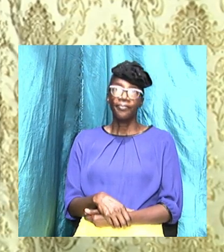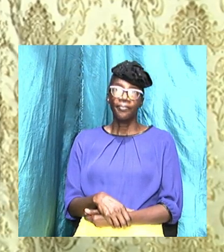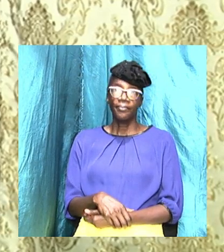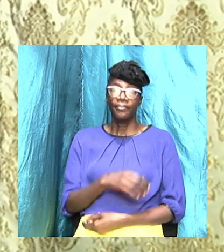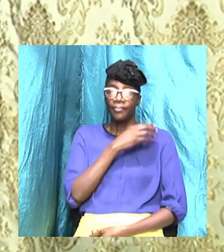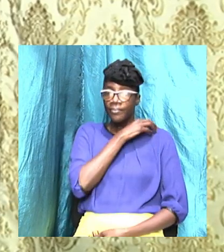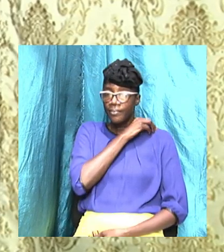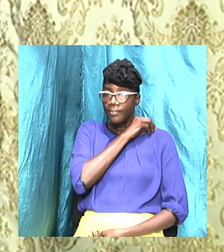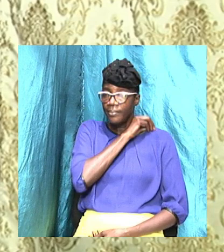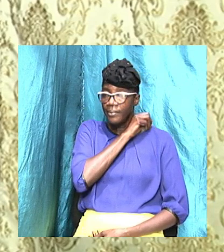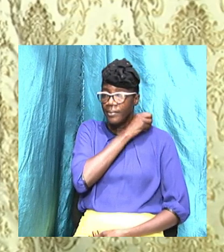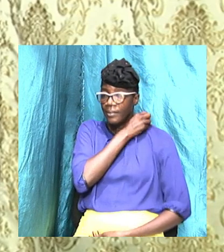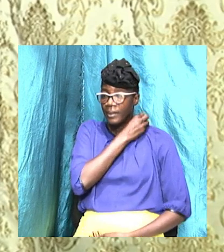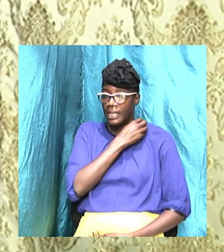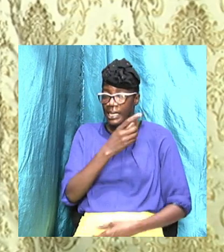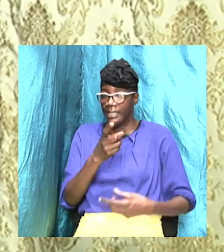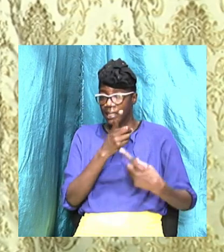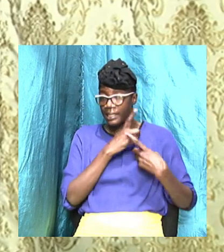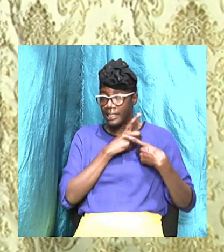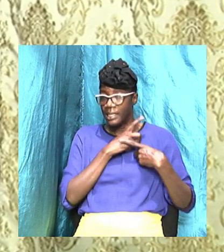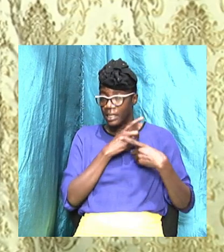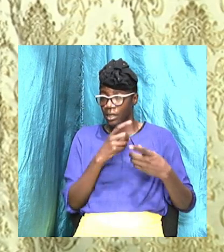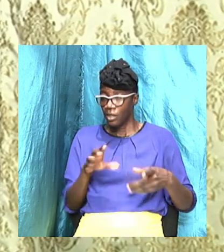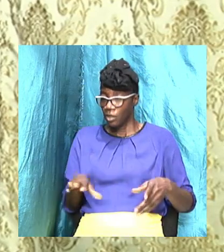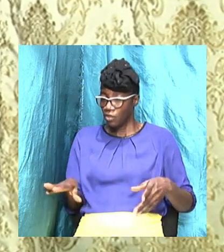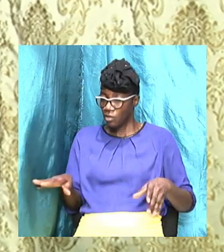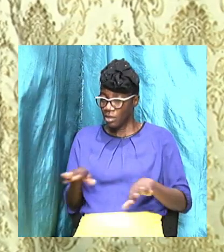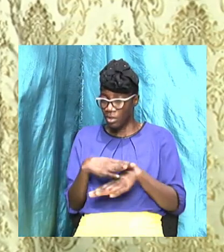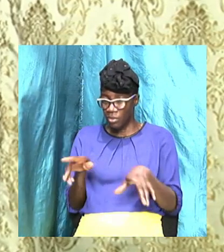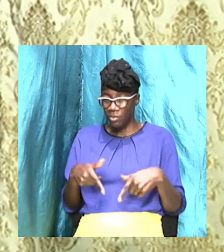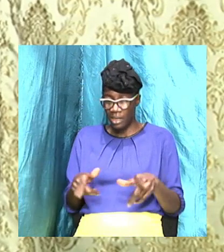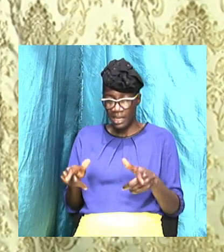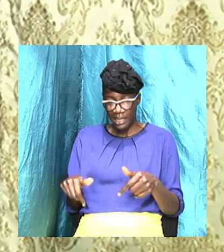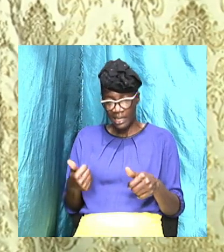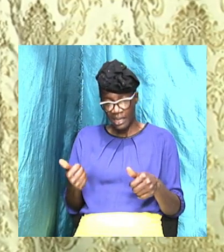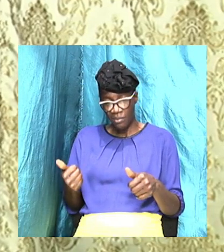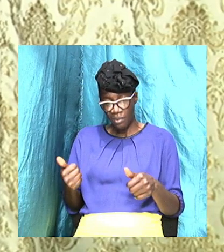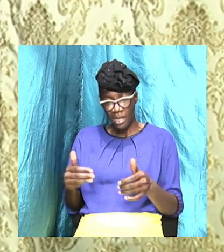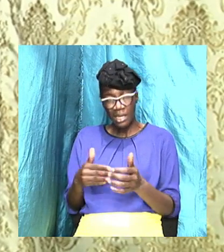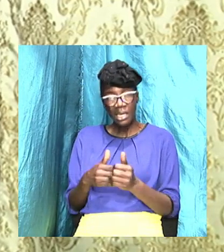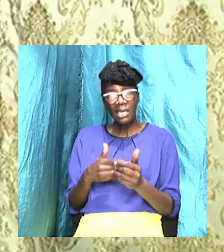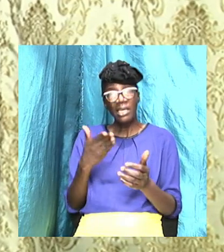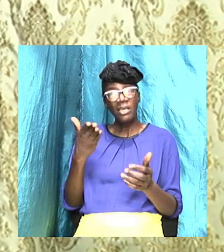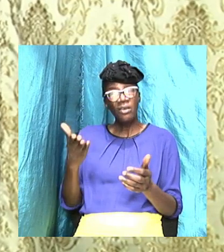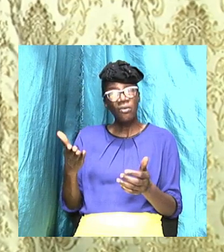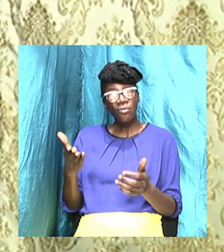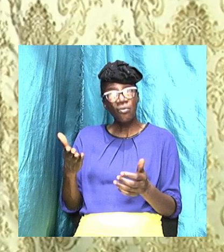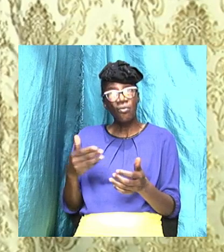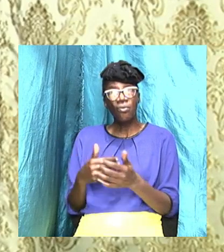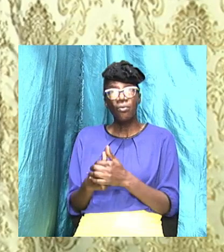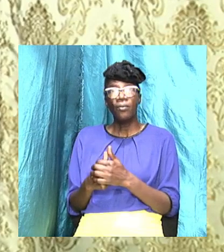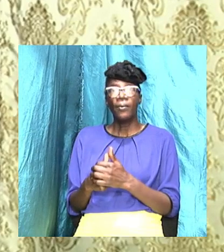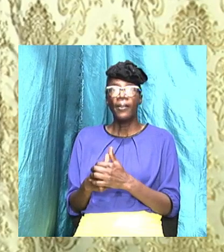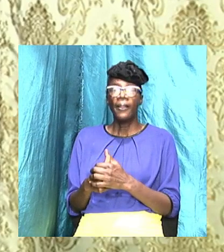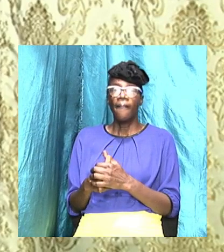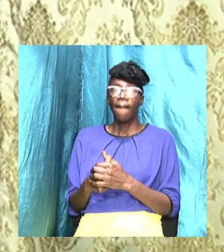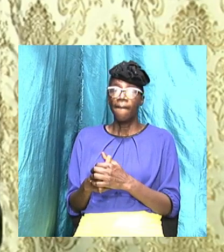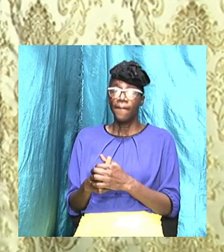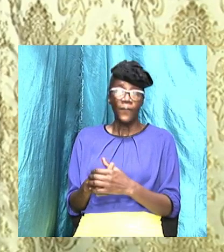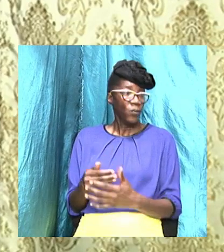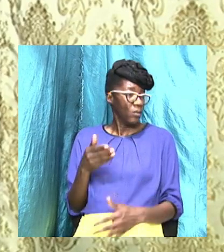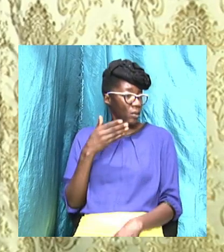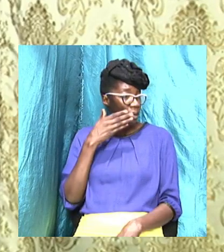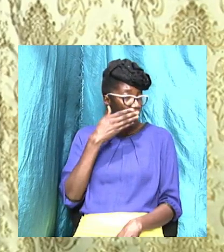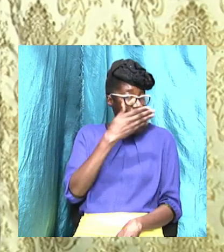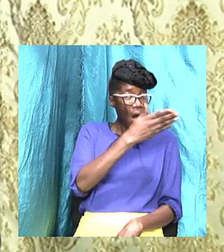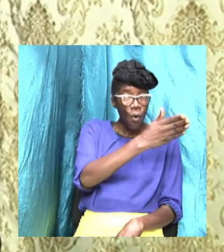Dear children, do not let anyone lead you, and this is lead you astray. And this is